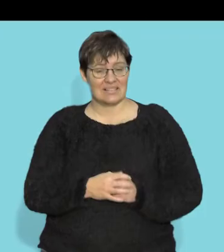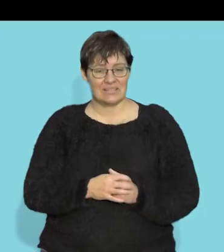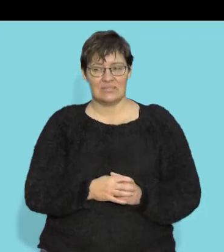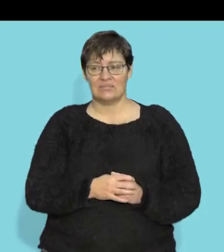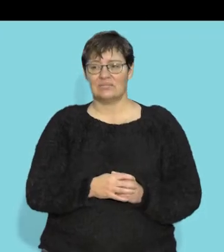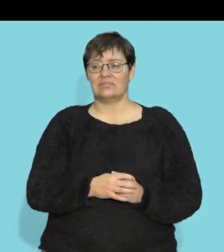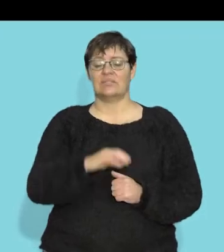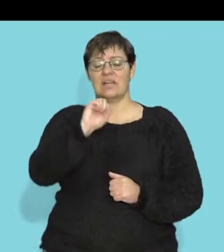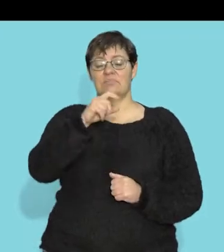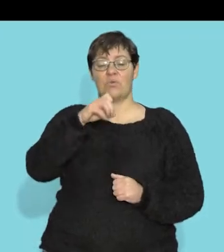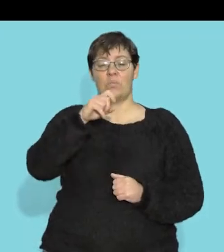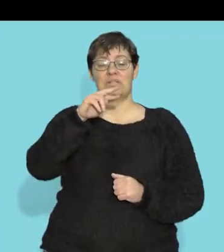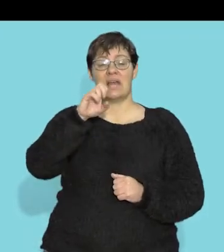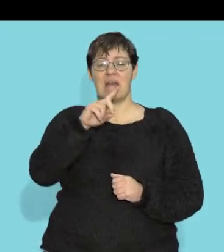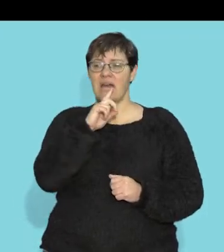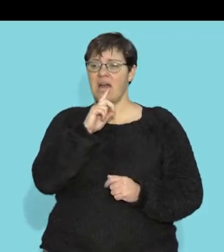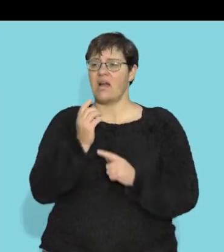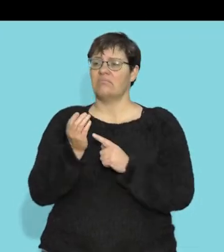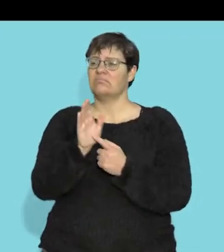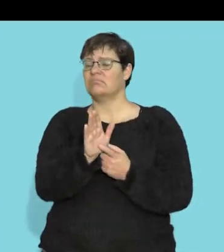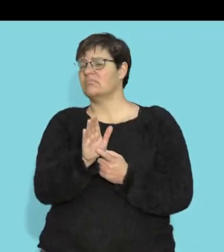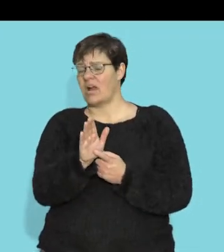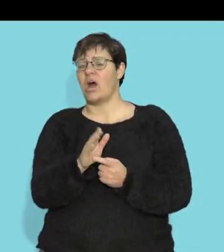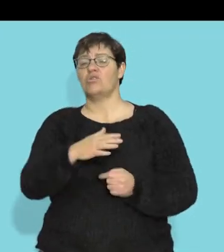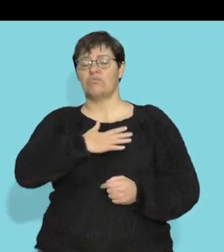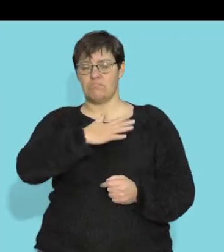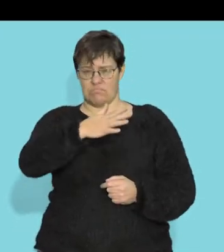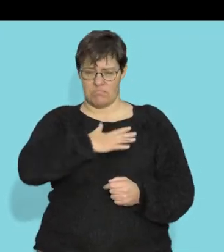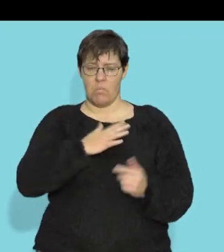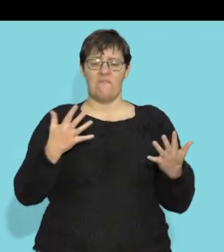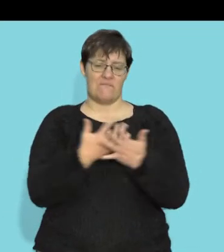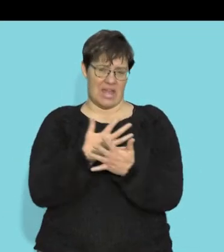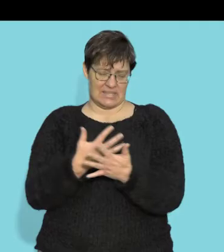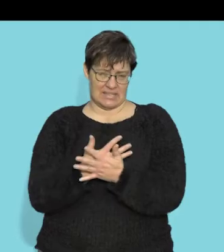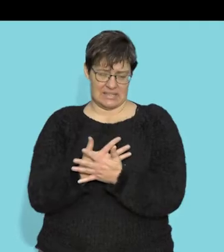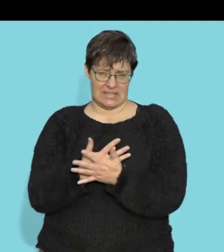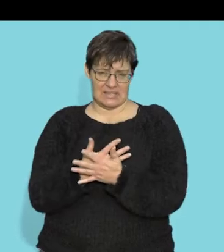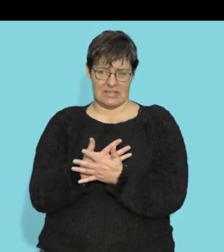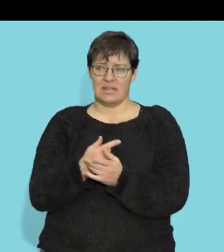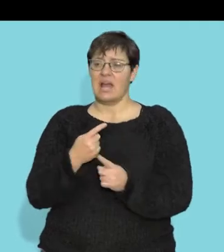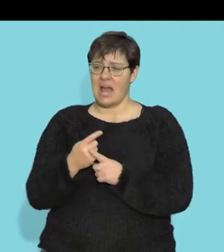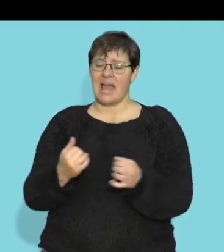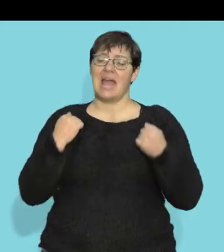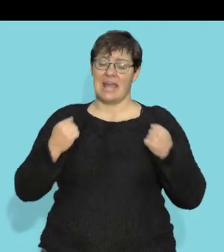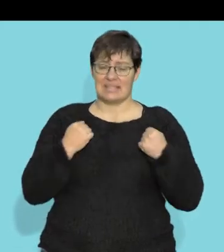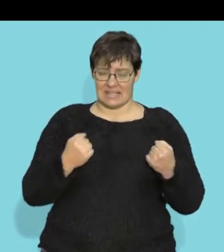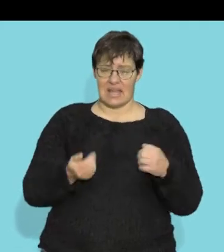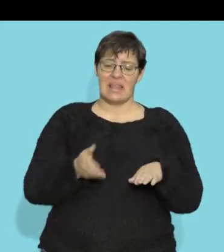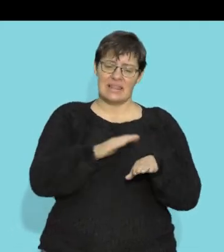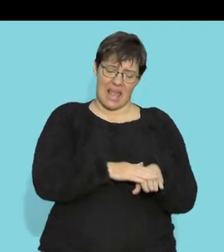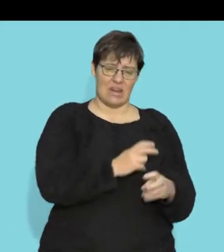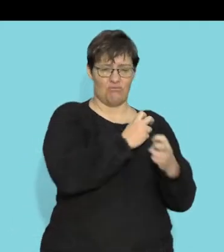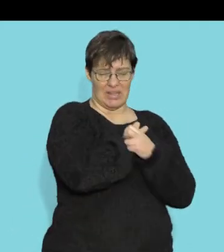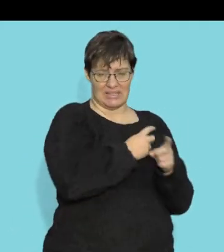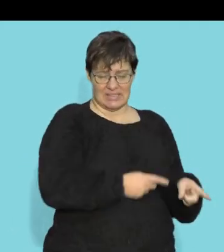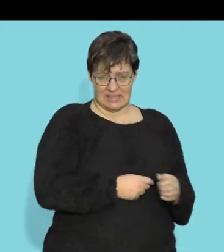series. The spirometer trace shows that Stacey breathed more quickly and deeply during exercise than she